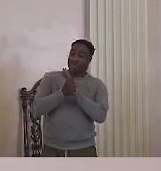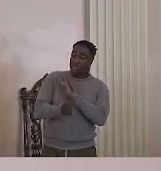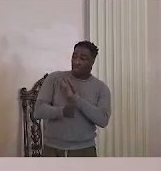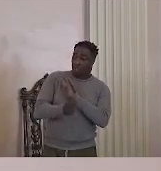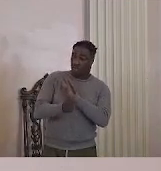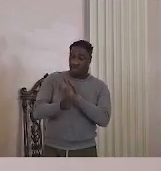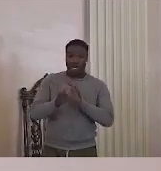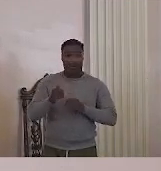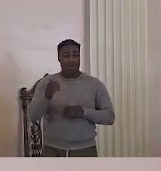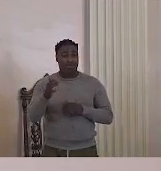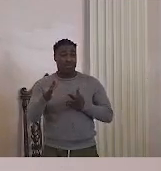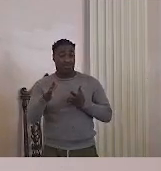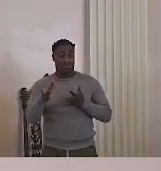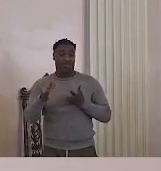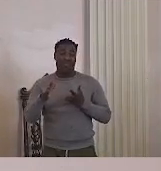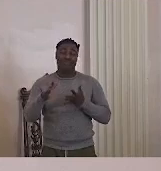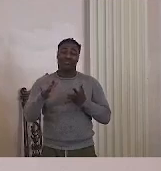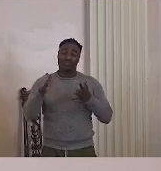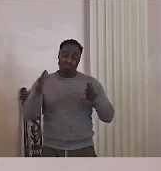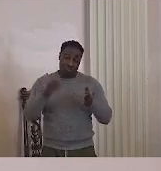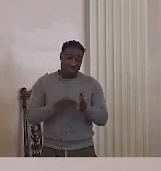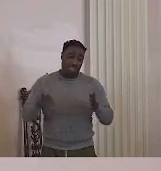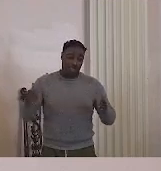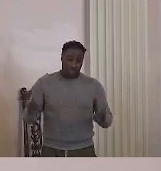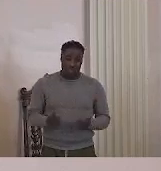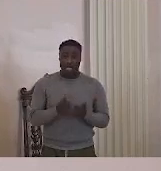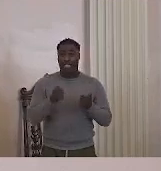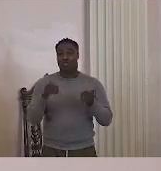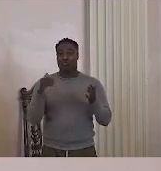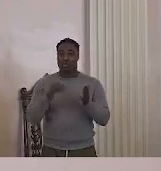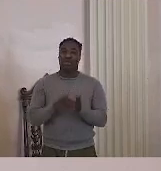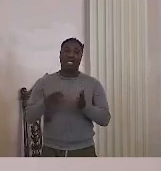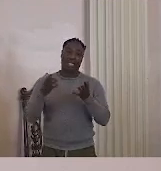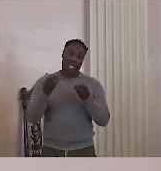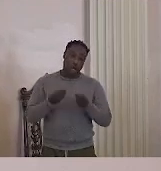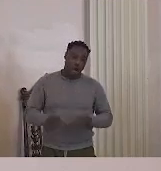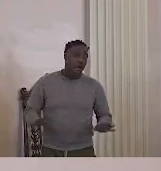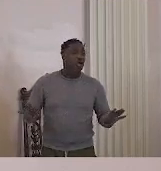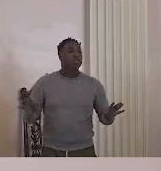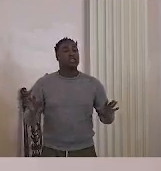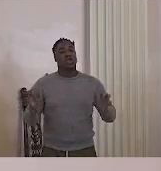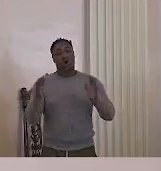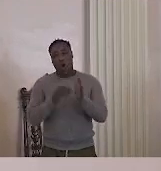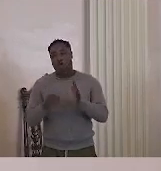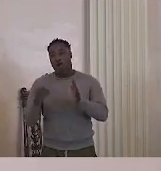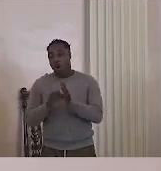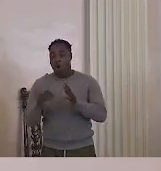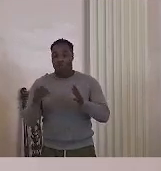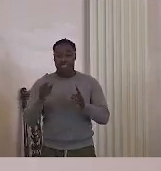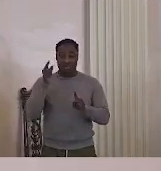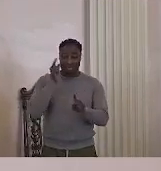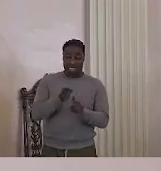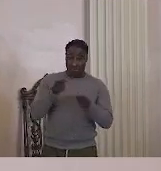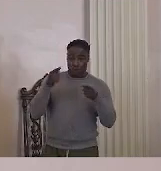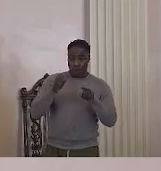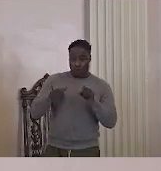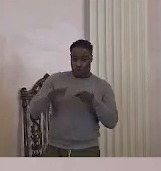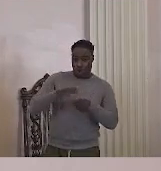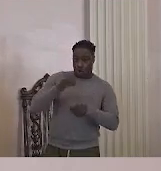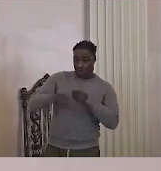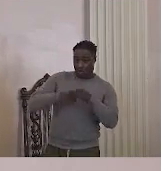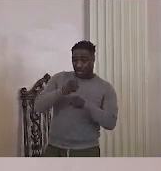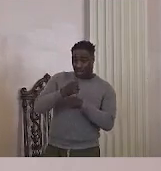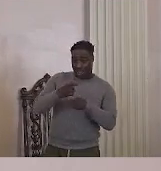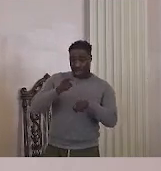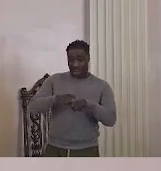wear and tear of repeated challenge and loss, particularly through these COVID years and this time of